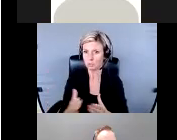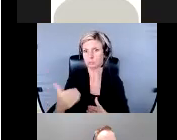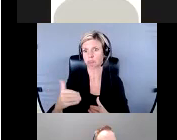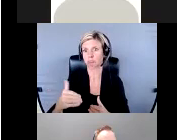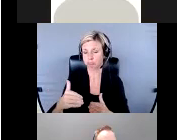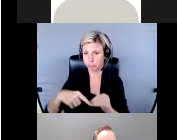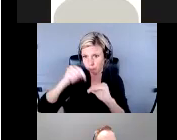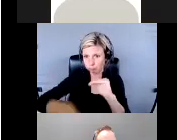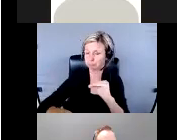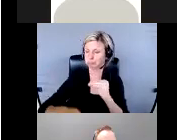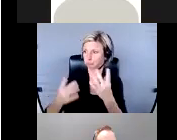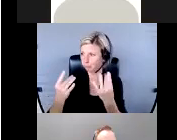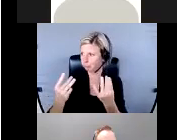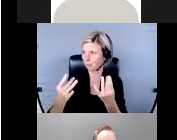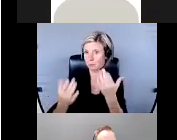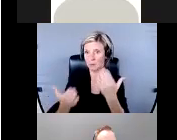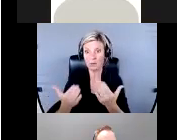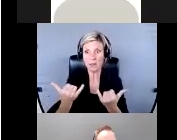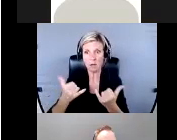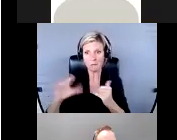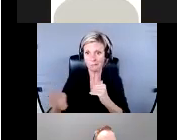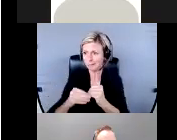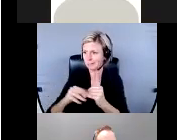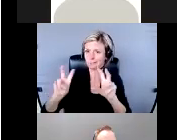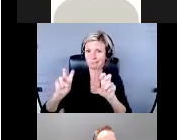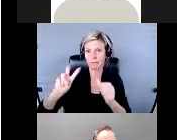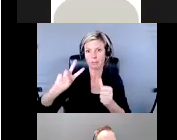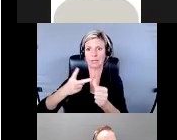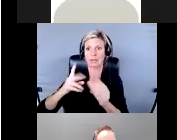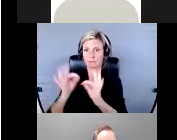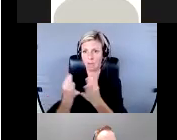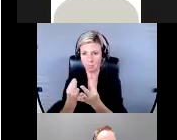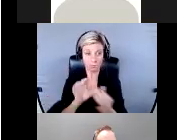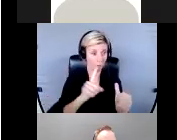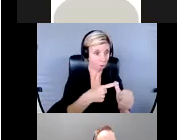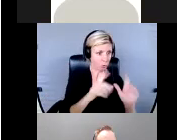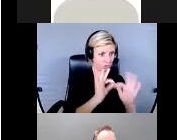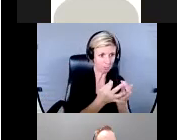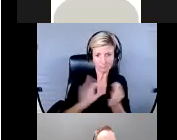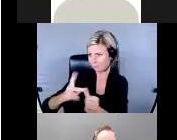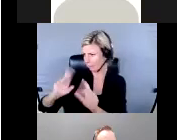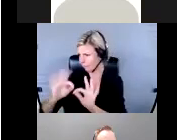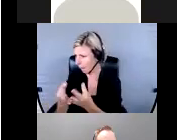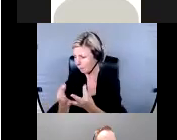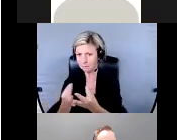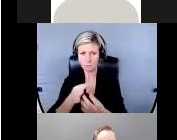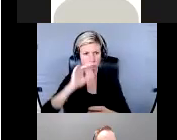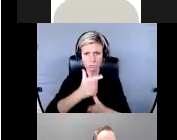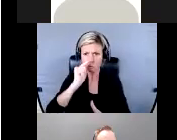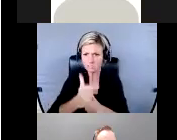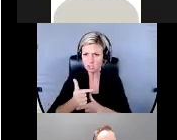was created from the marriage, and the first family and the second family, the sibling rivalry, the